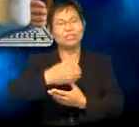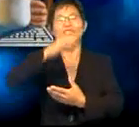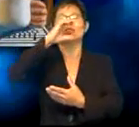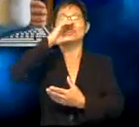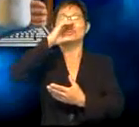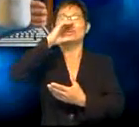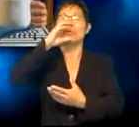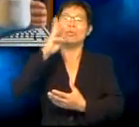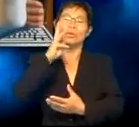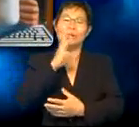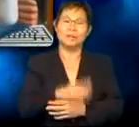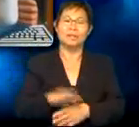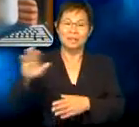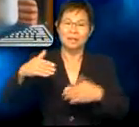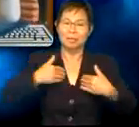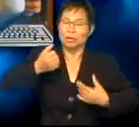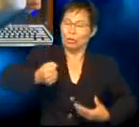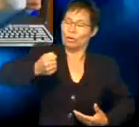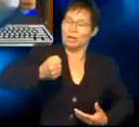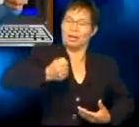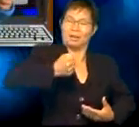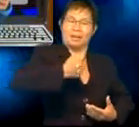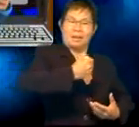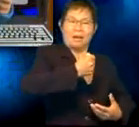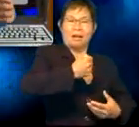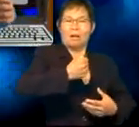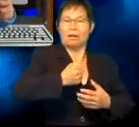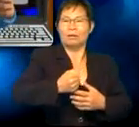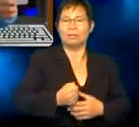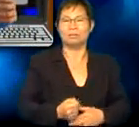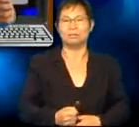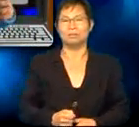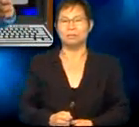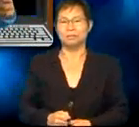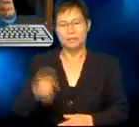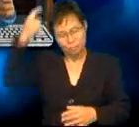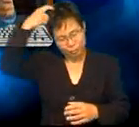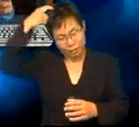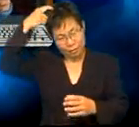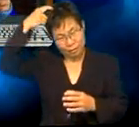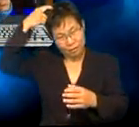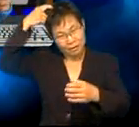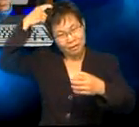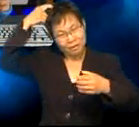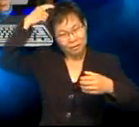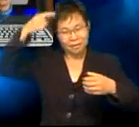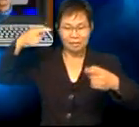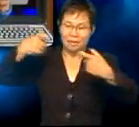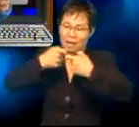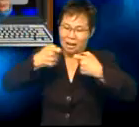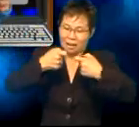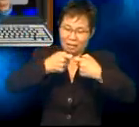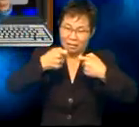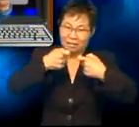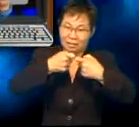drinking that glass of water. He has been holding it for quite a while now. His brain is now producing electrical